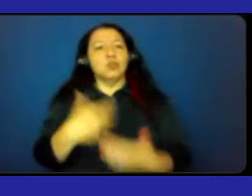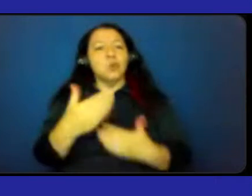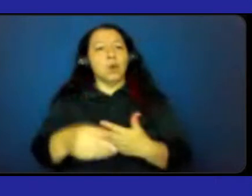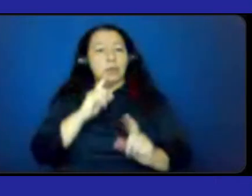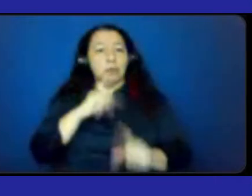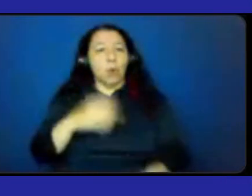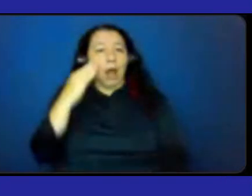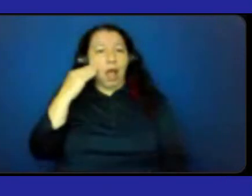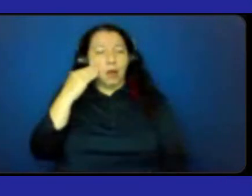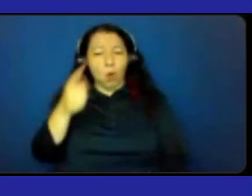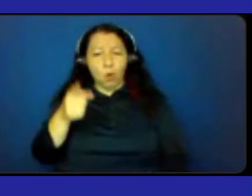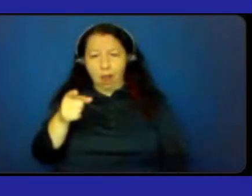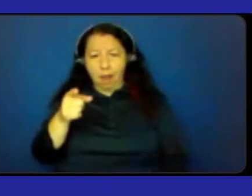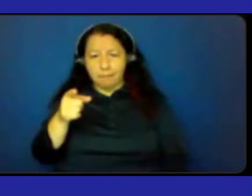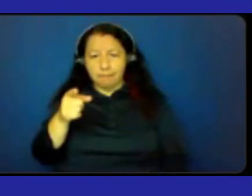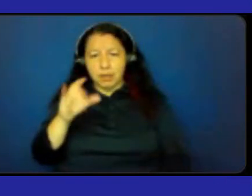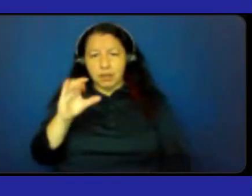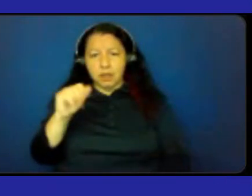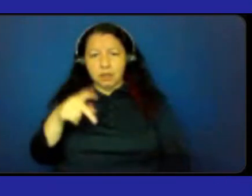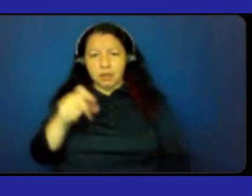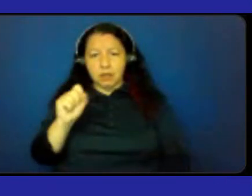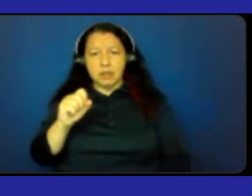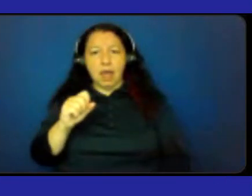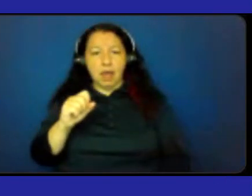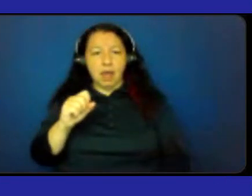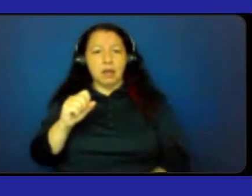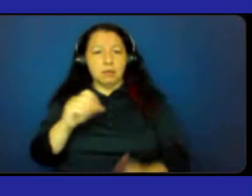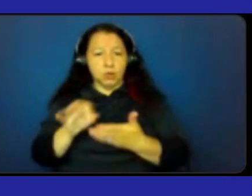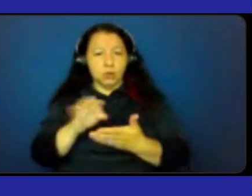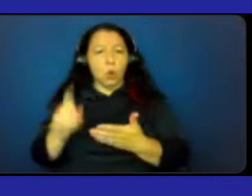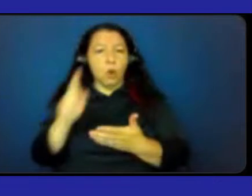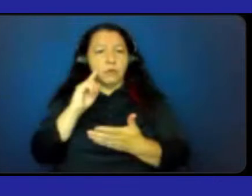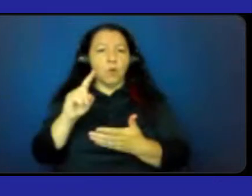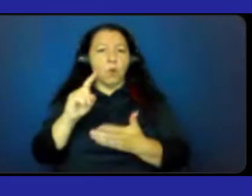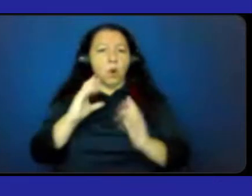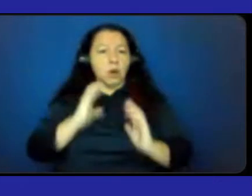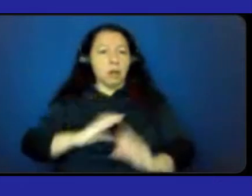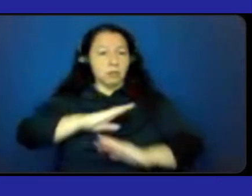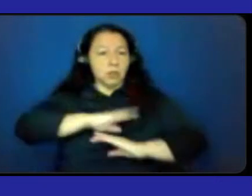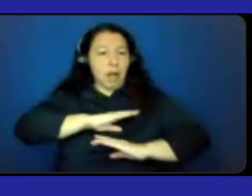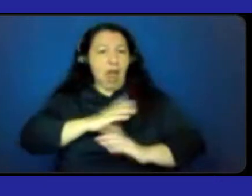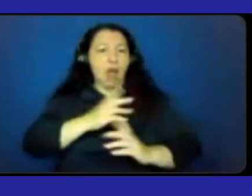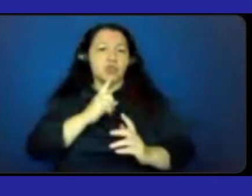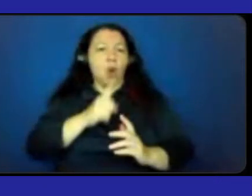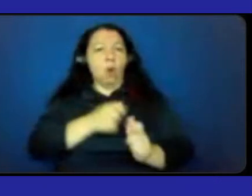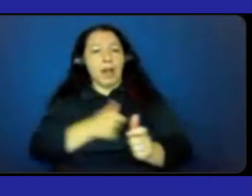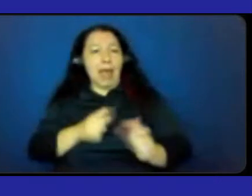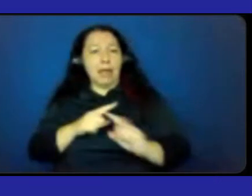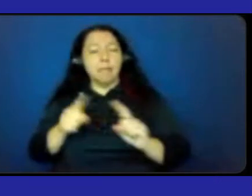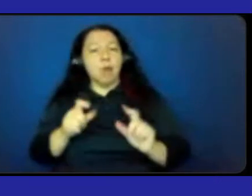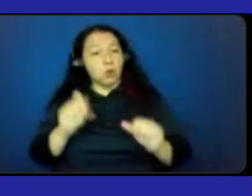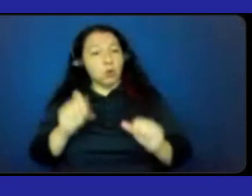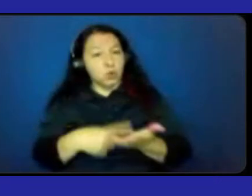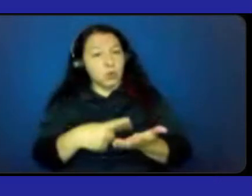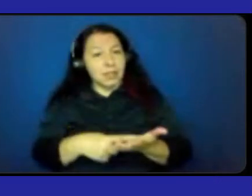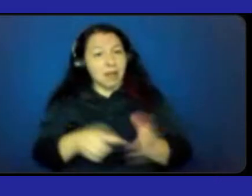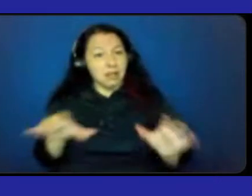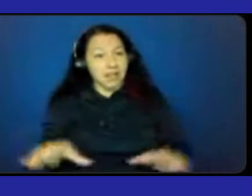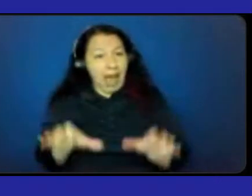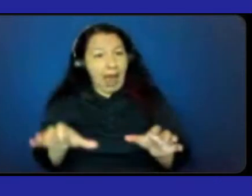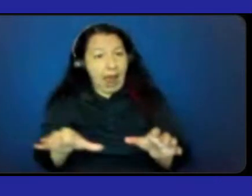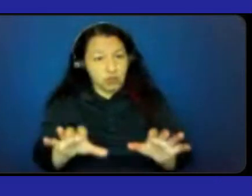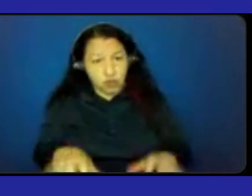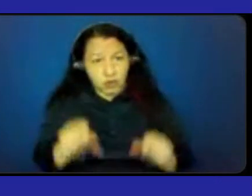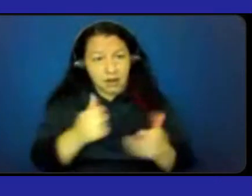CAP scores on customer satisfaction are lagging, but if you could talk a bit about the actions you're taking to